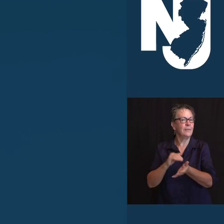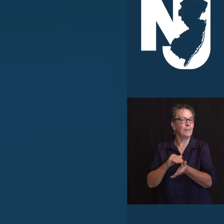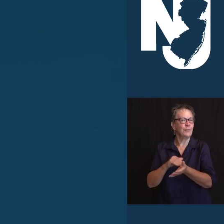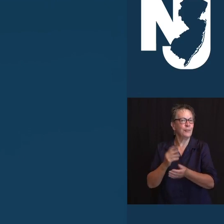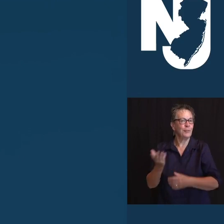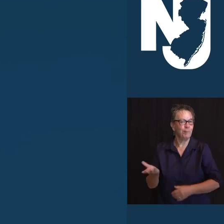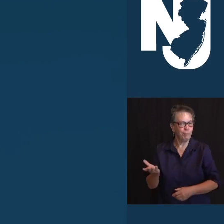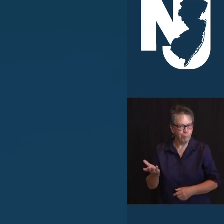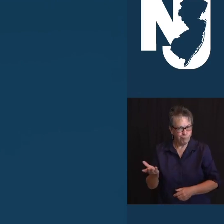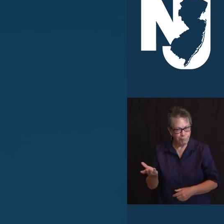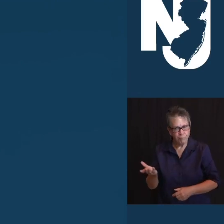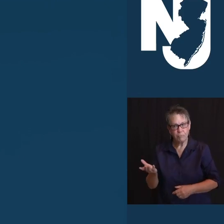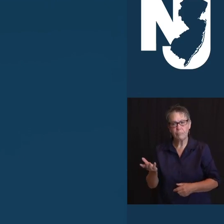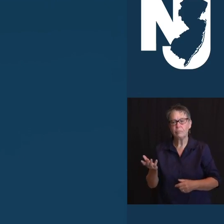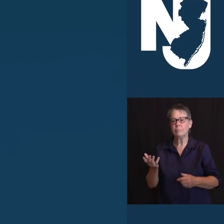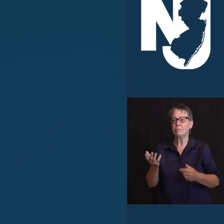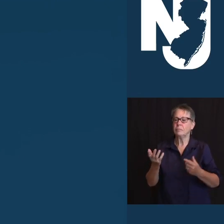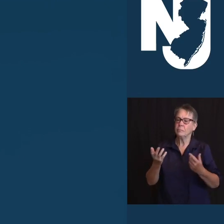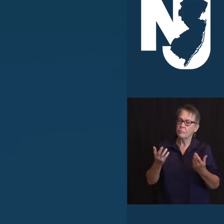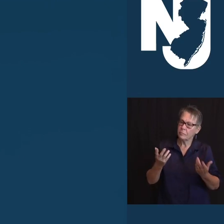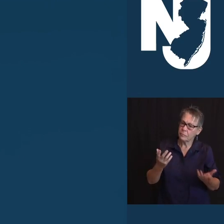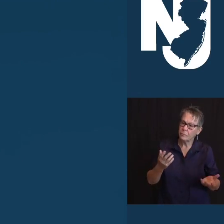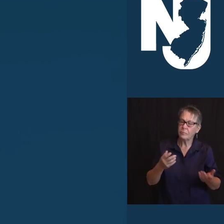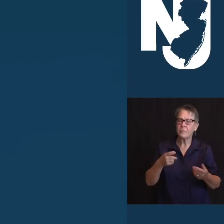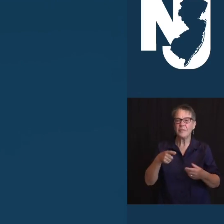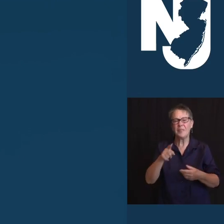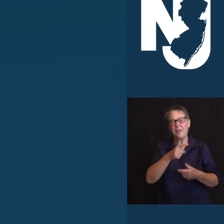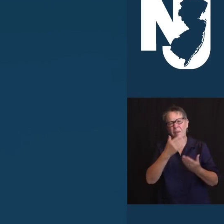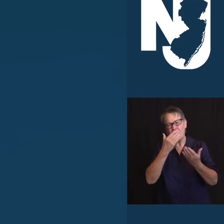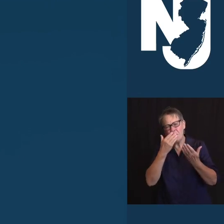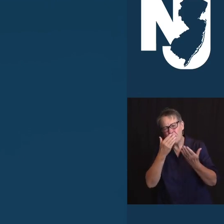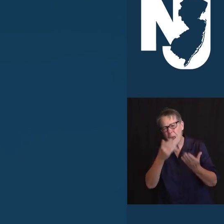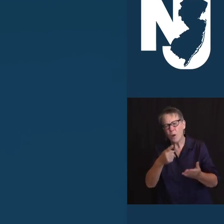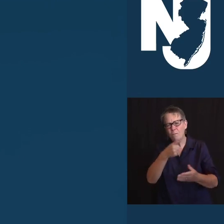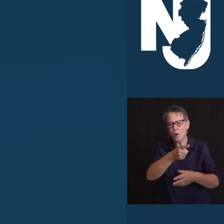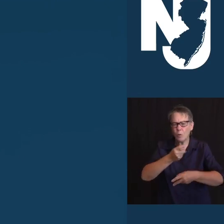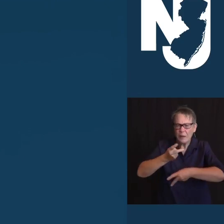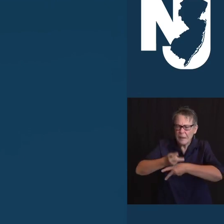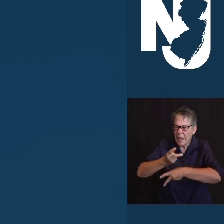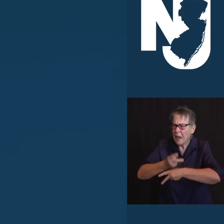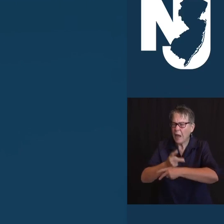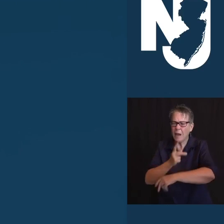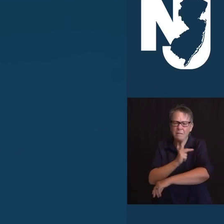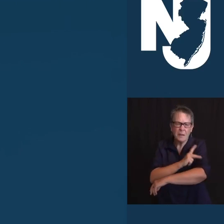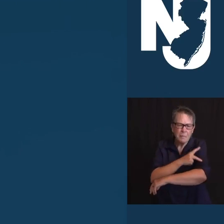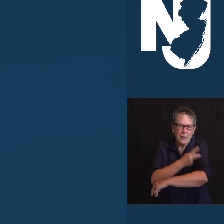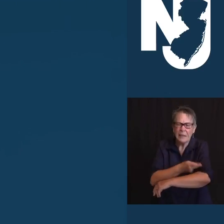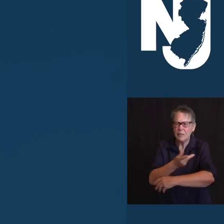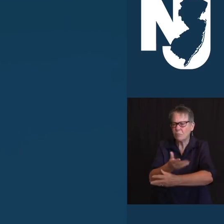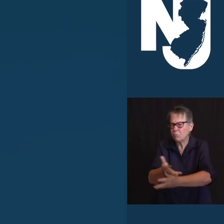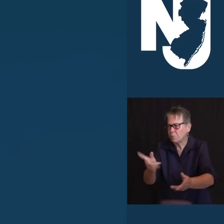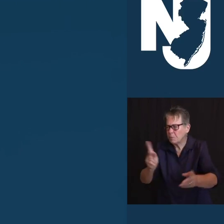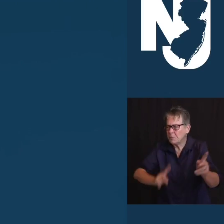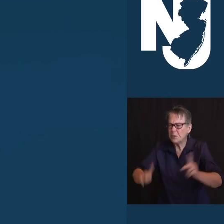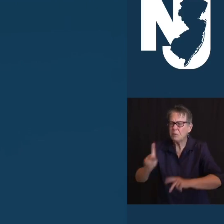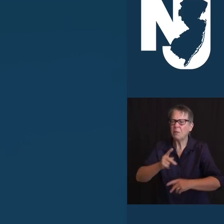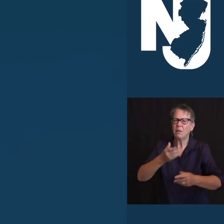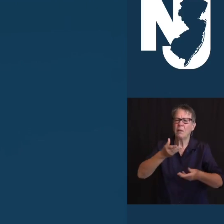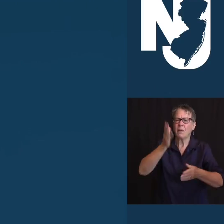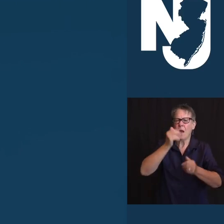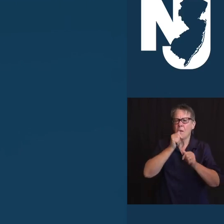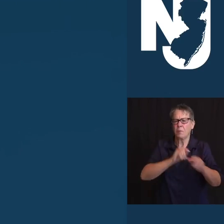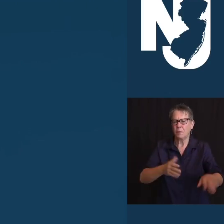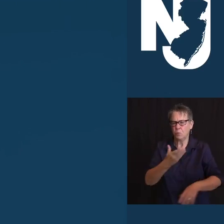May he rest in peace, and may God bless and watch over him and his family. Next, we recall a larger-than-life